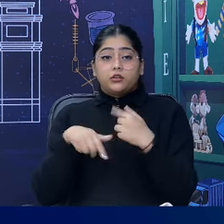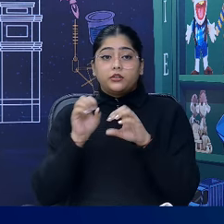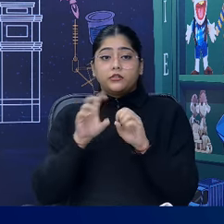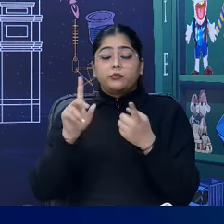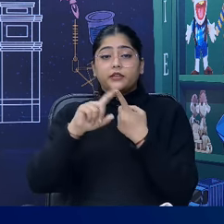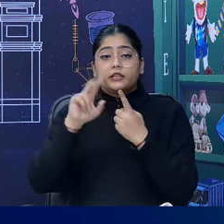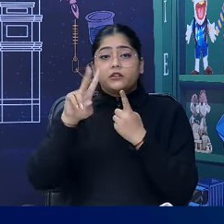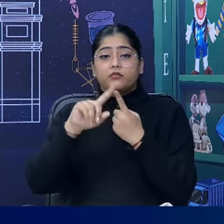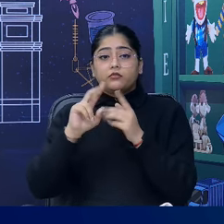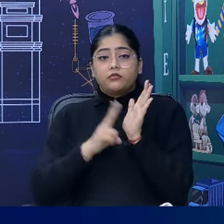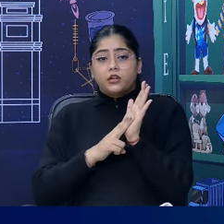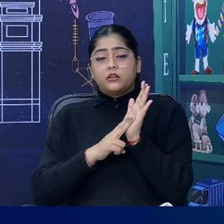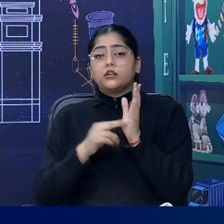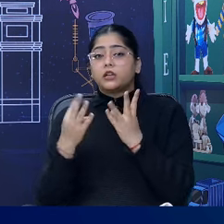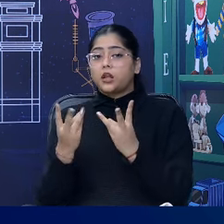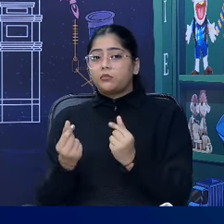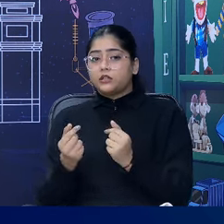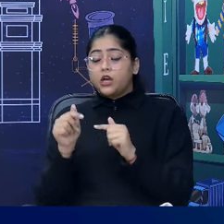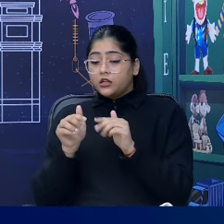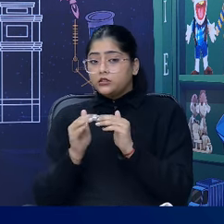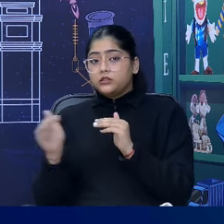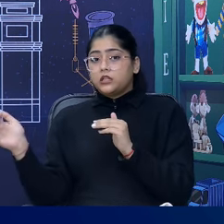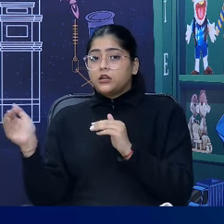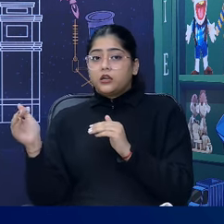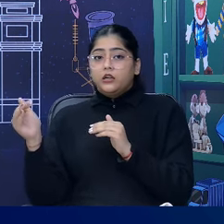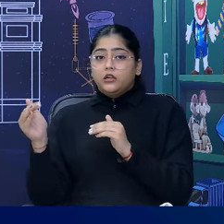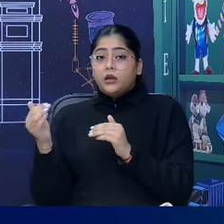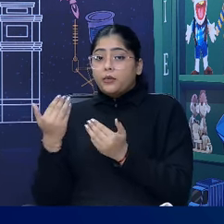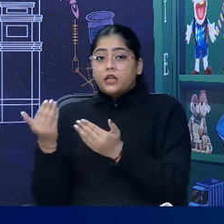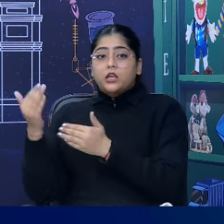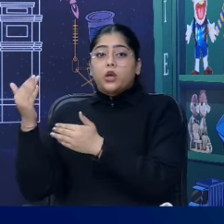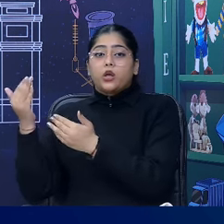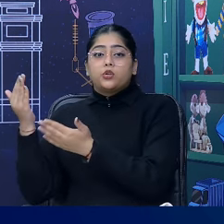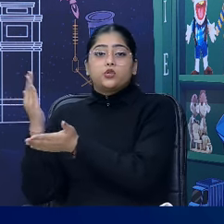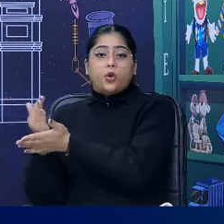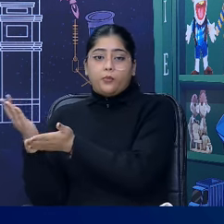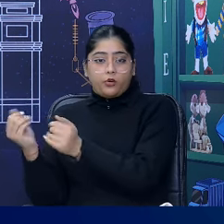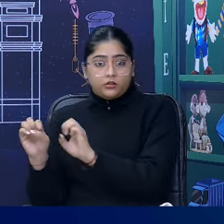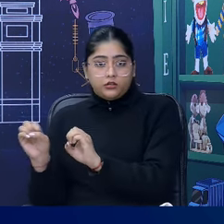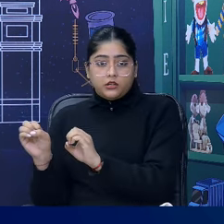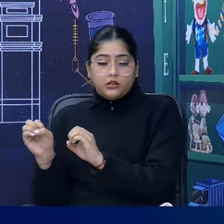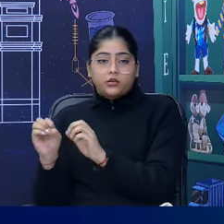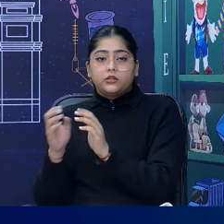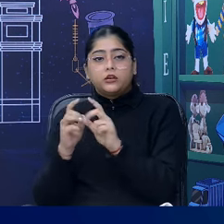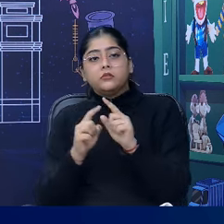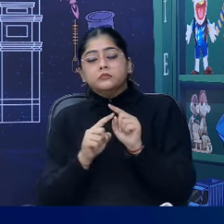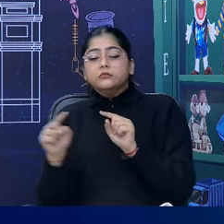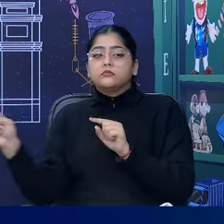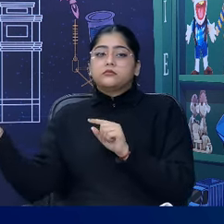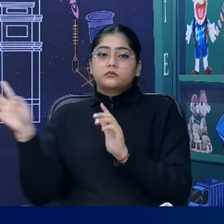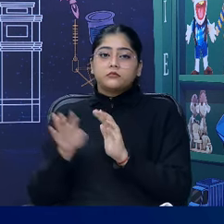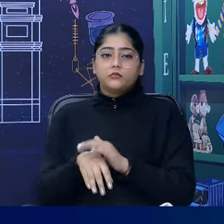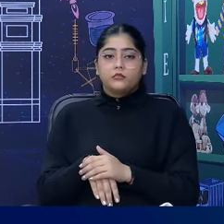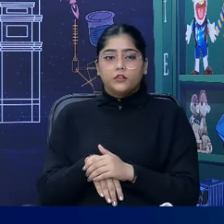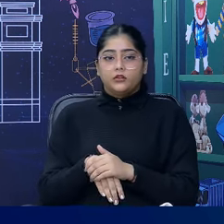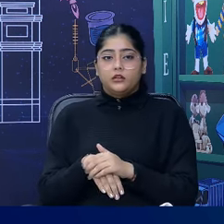I did not restrict the elements. Elements are just going on in this pattern. We cannot count